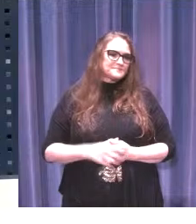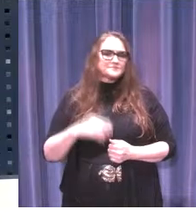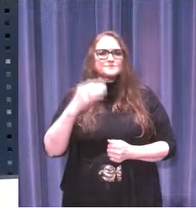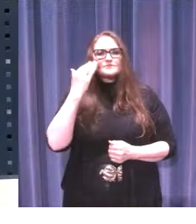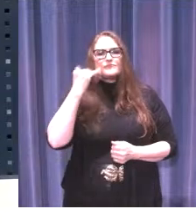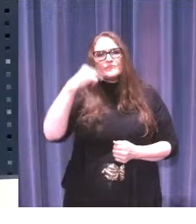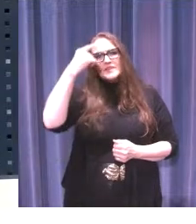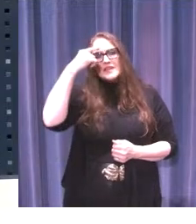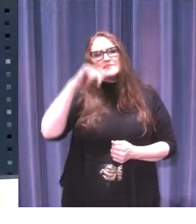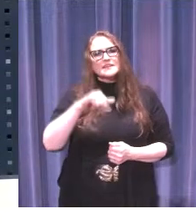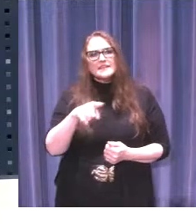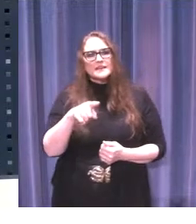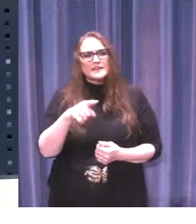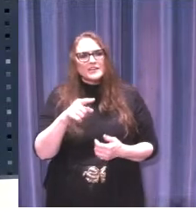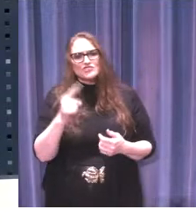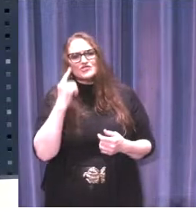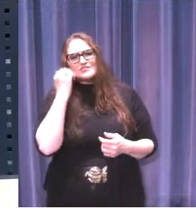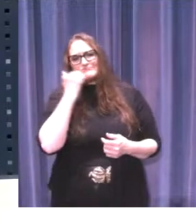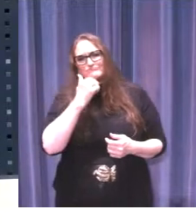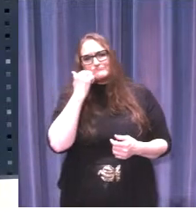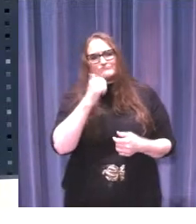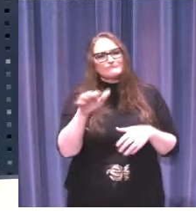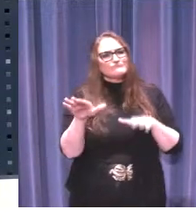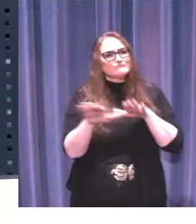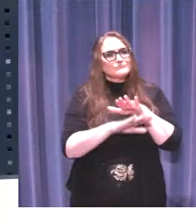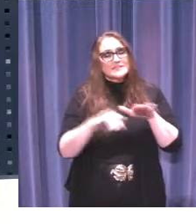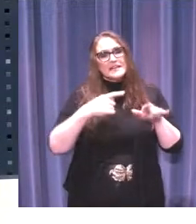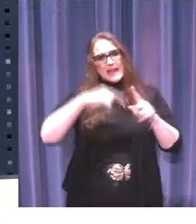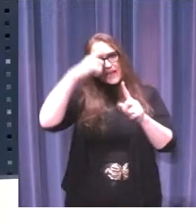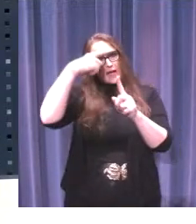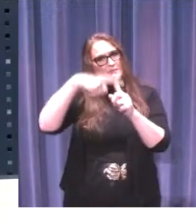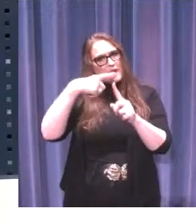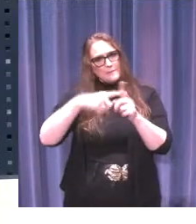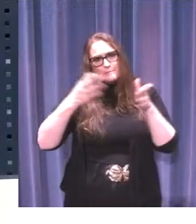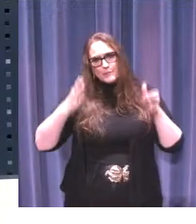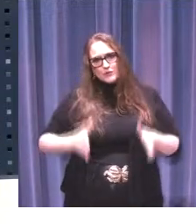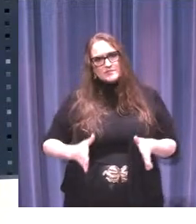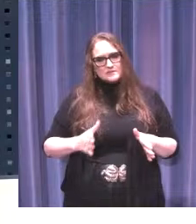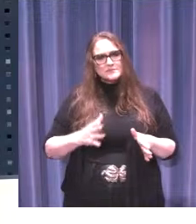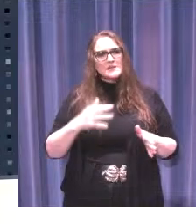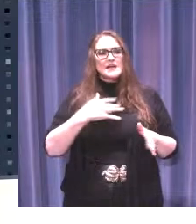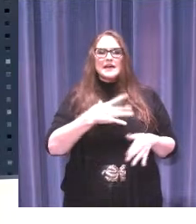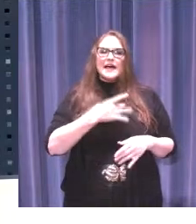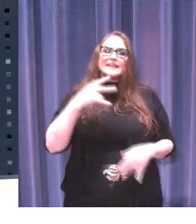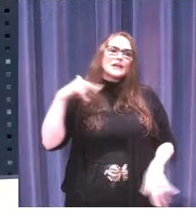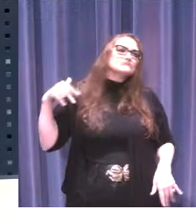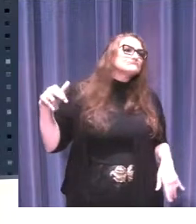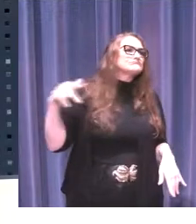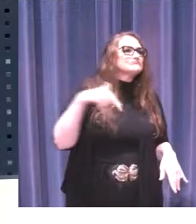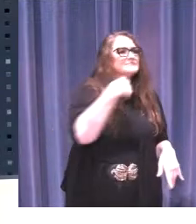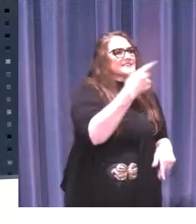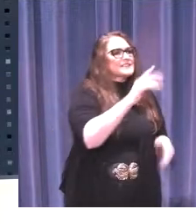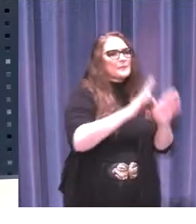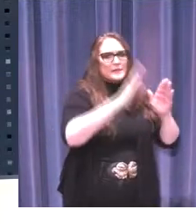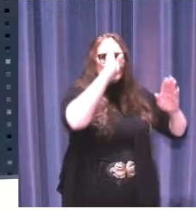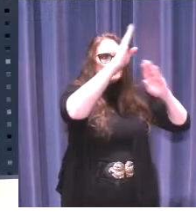think just on a day-to-day basis, I'm an optimistic person. I like to walk around, tell people hello. I like to